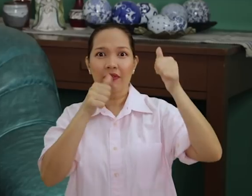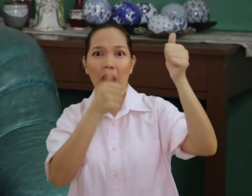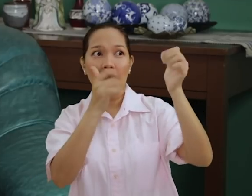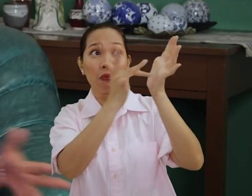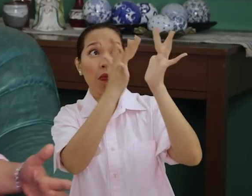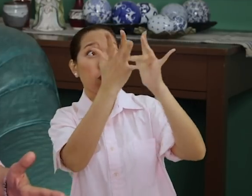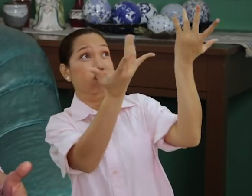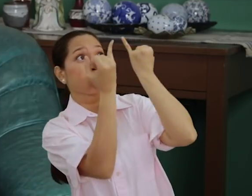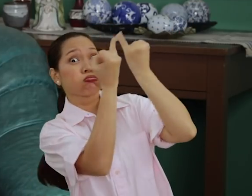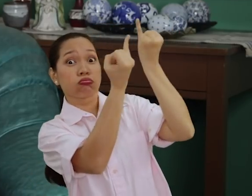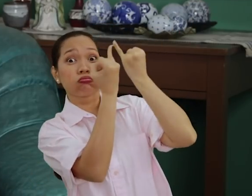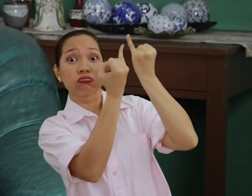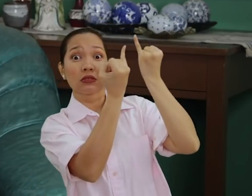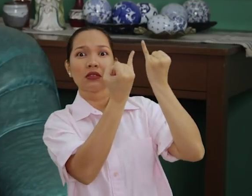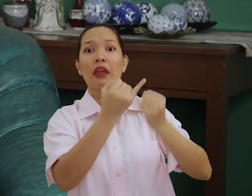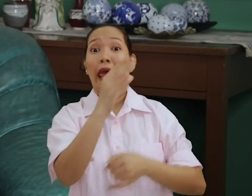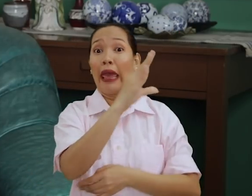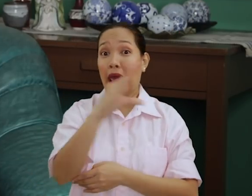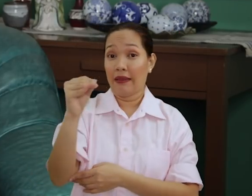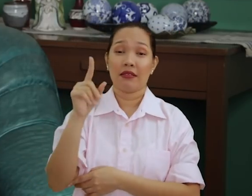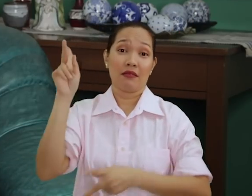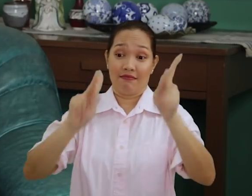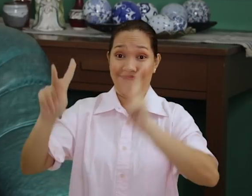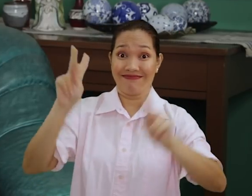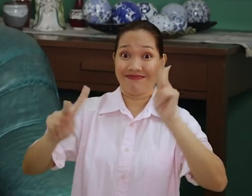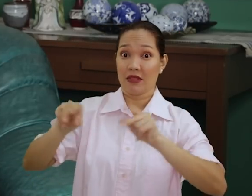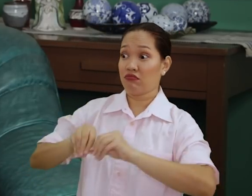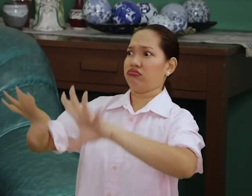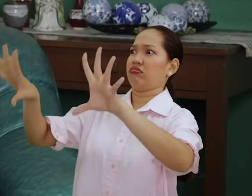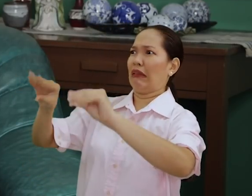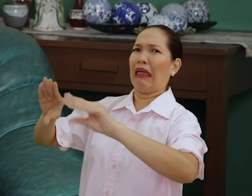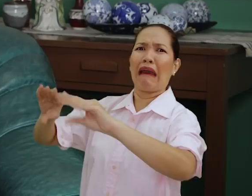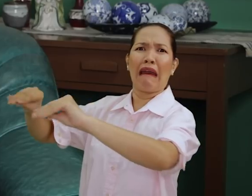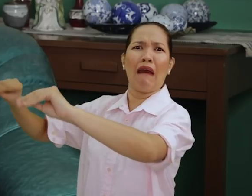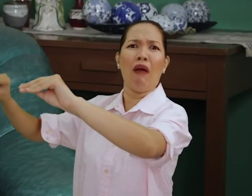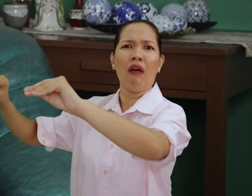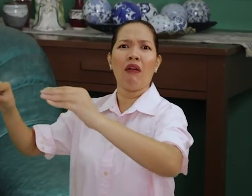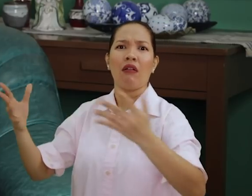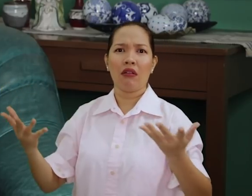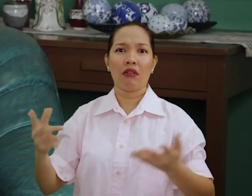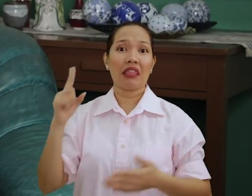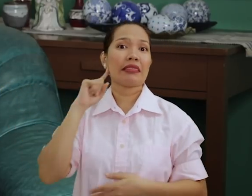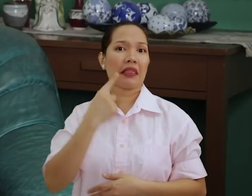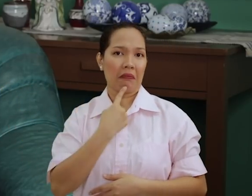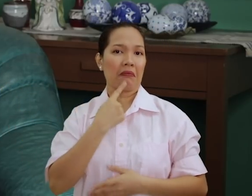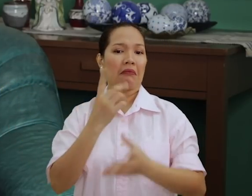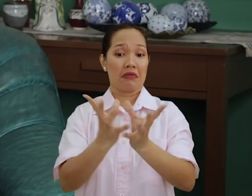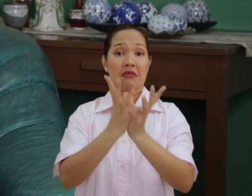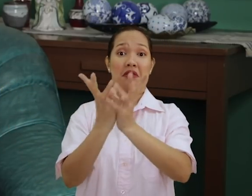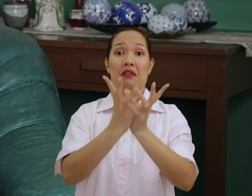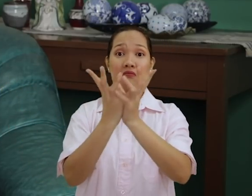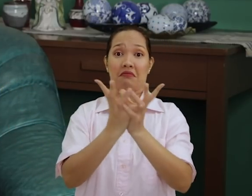they were the ones who spread the news. For my deaf community, the story ends with respect